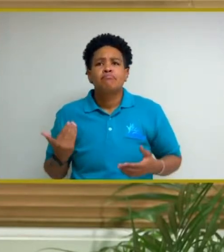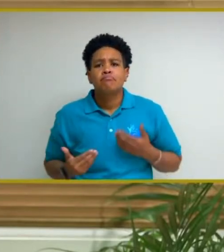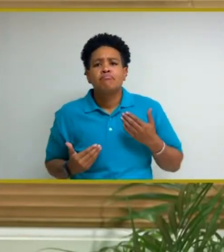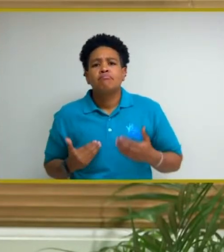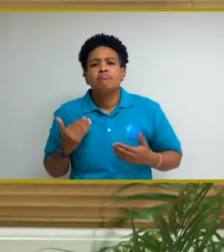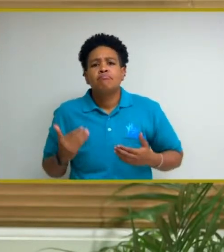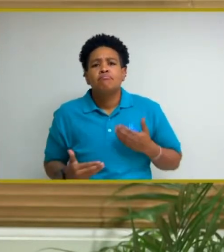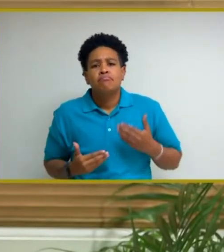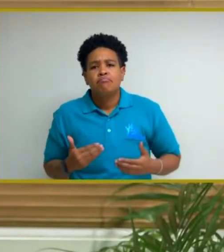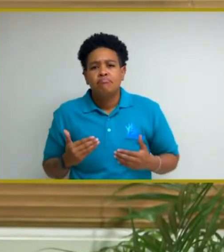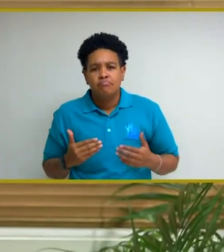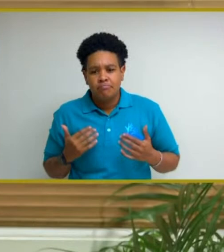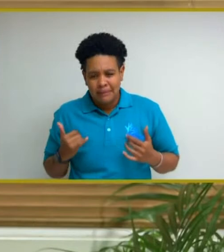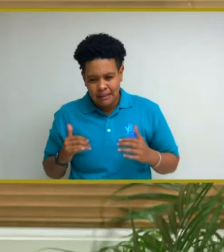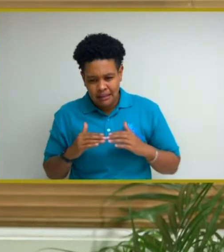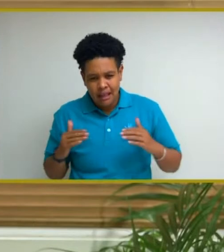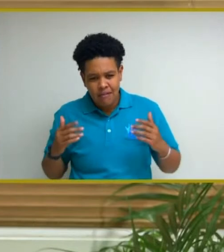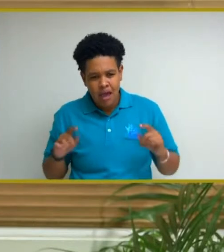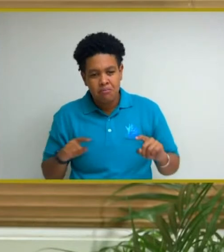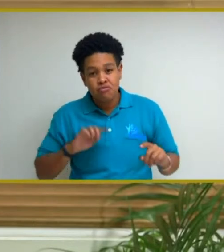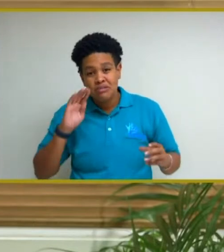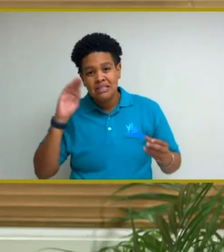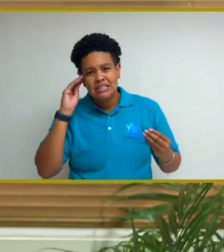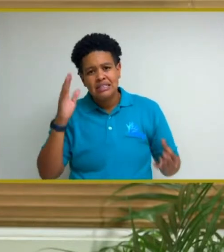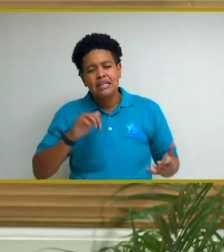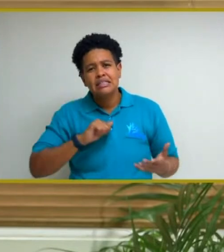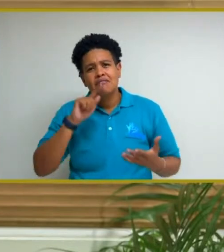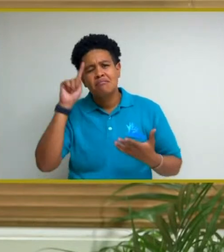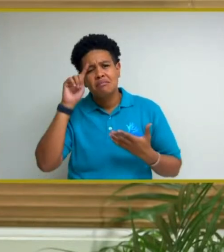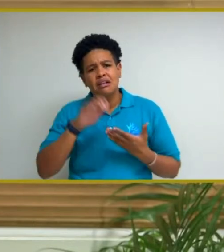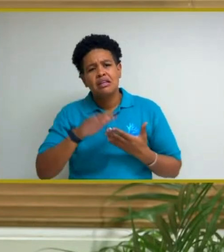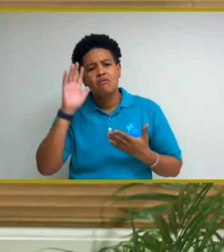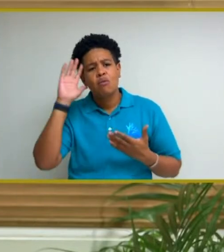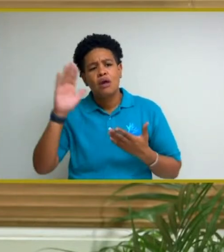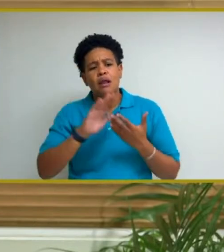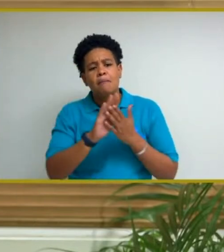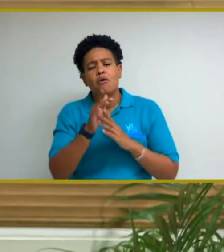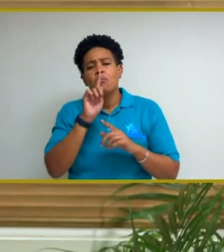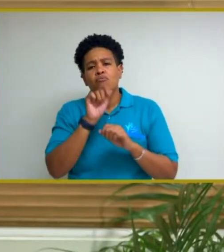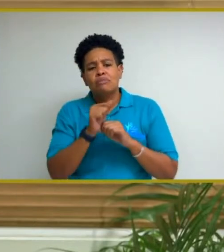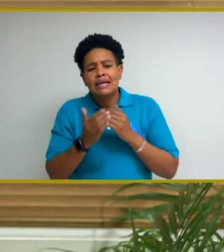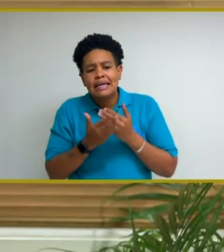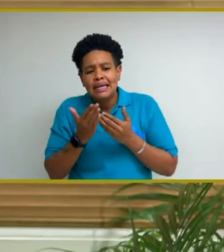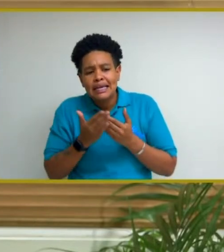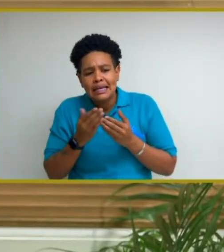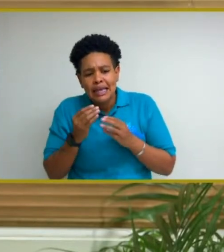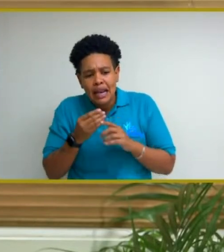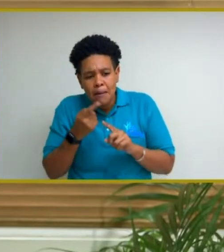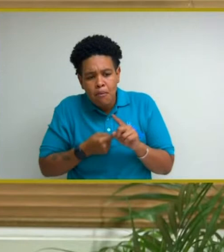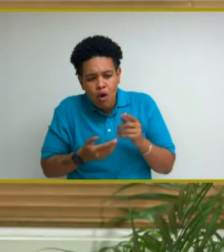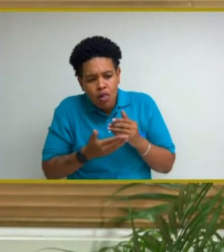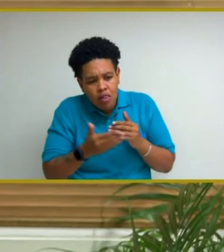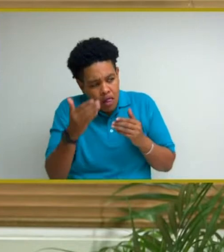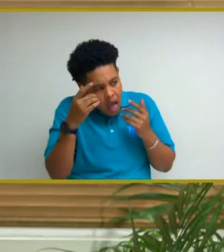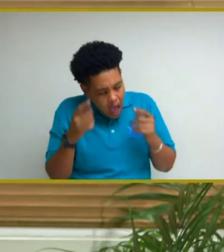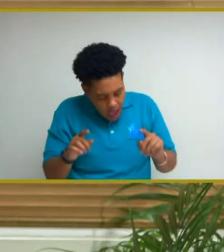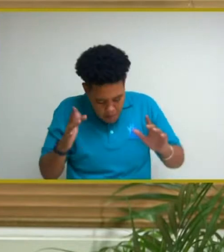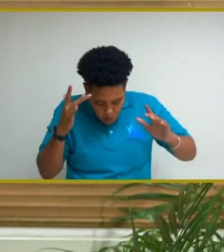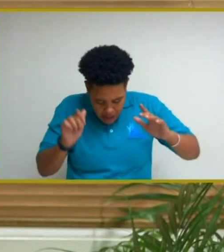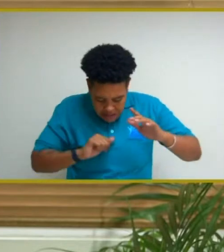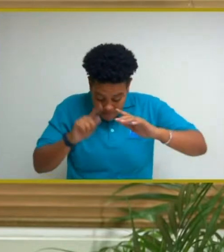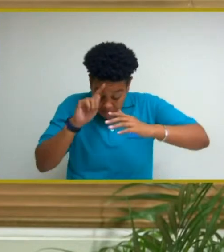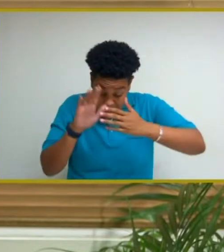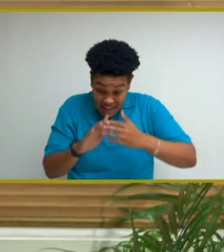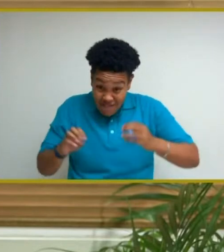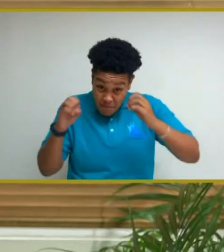going. Having said that, I do believe it will become easier in the months to come because I believe